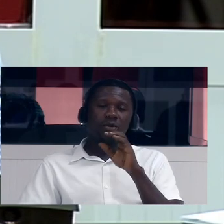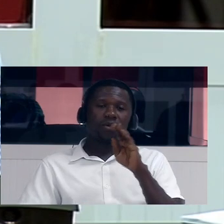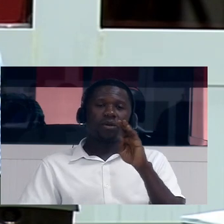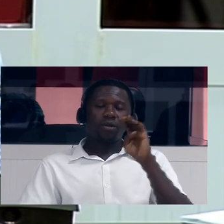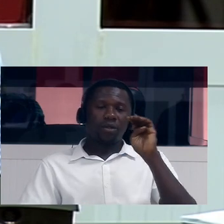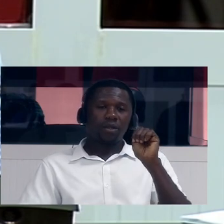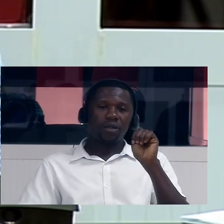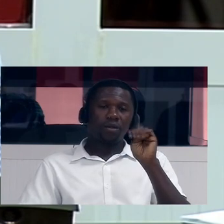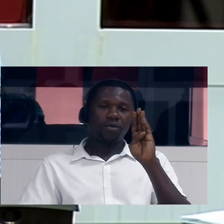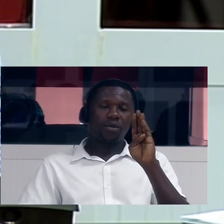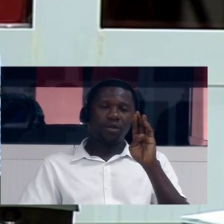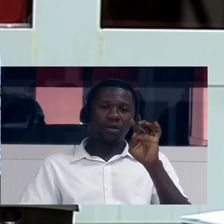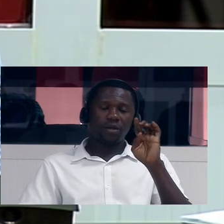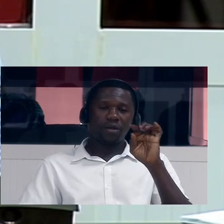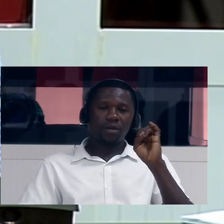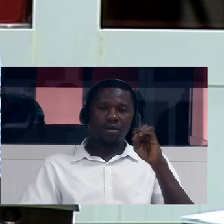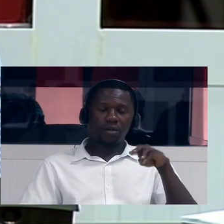Barry, what's he called, Barry?